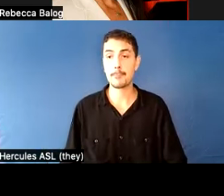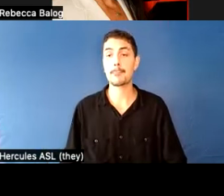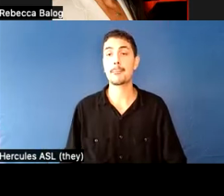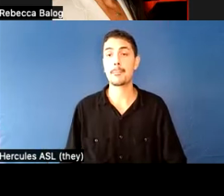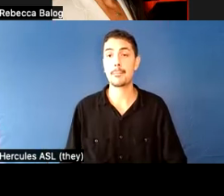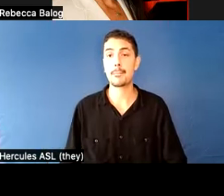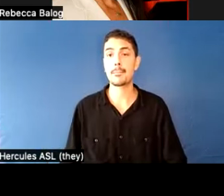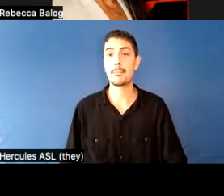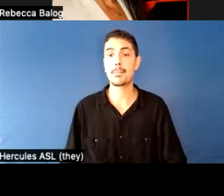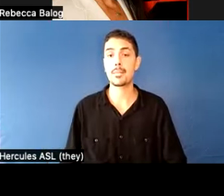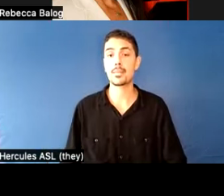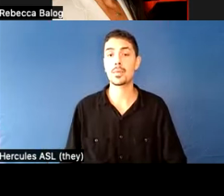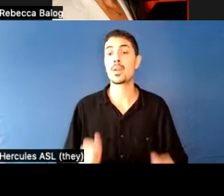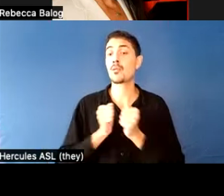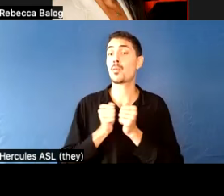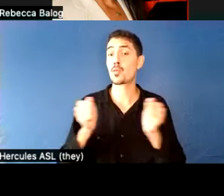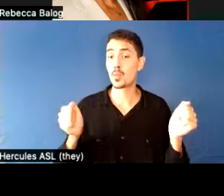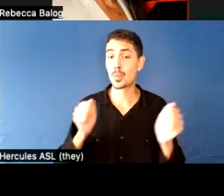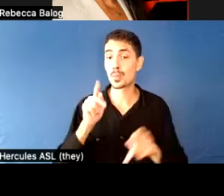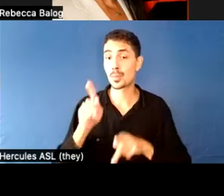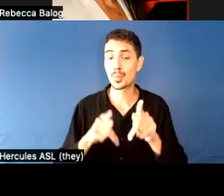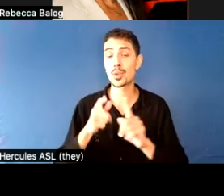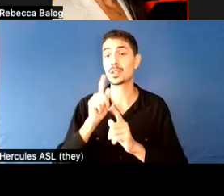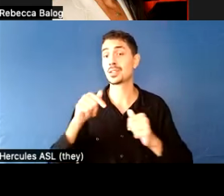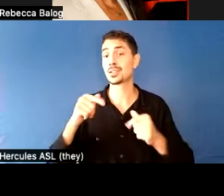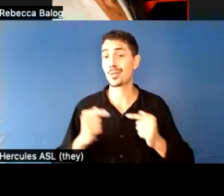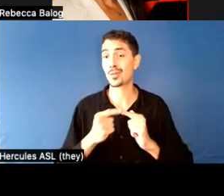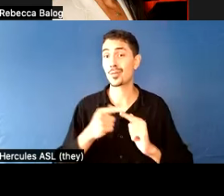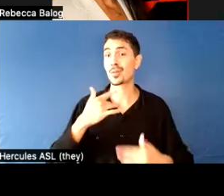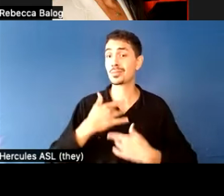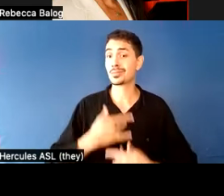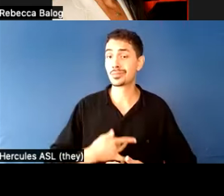Vulnerable folks, lonely, suffering from depression or trauma. True.